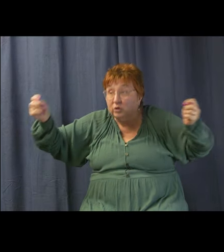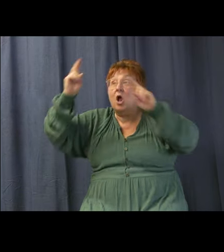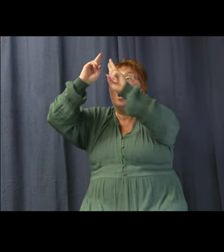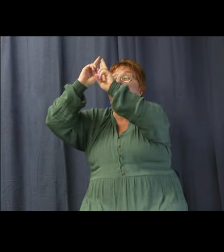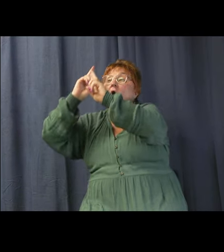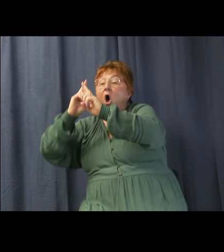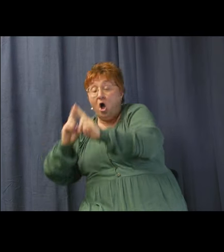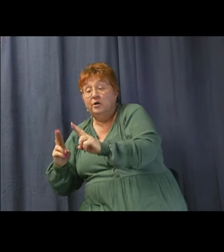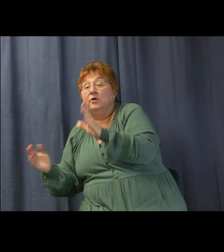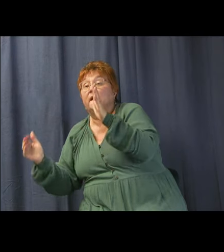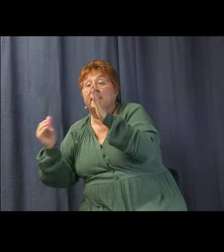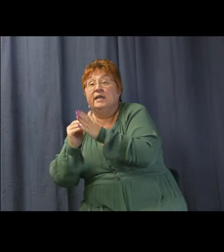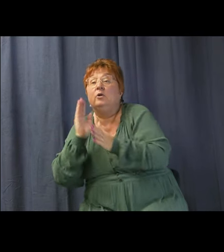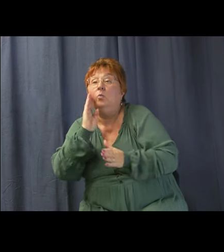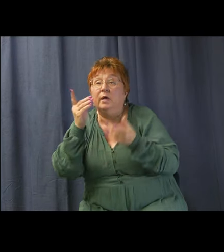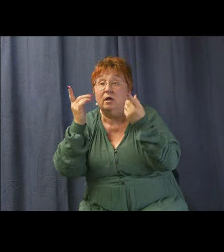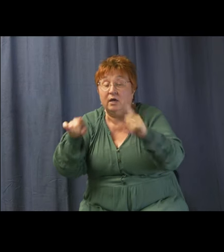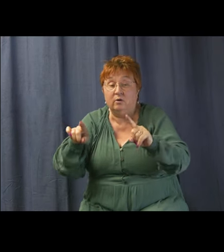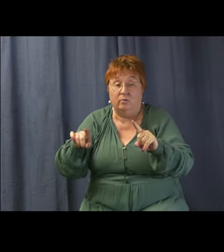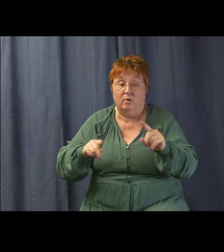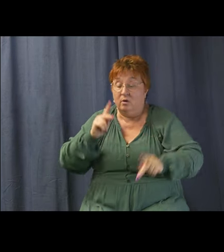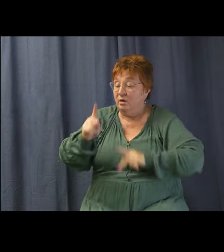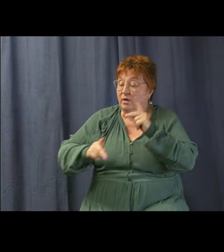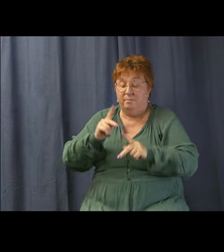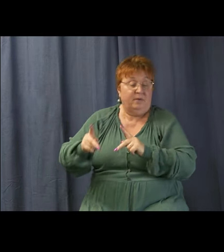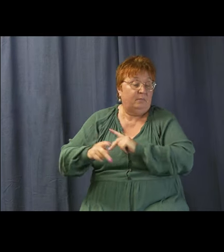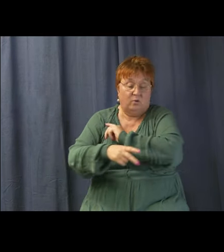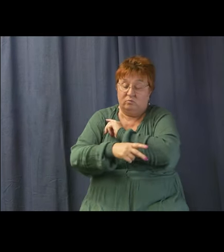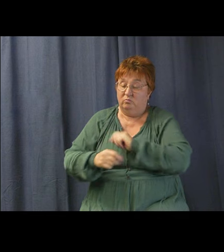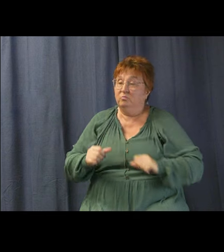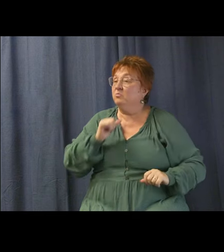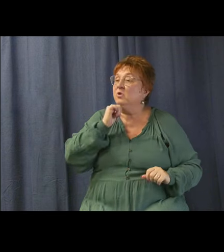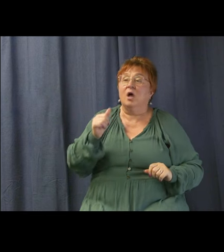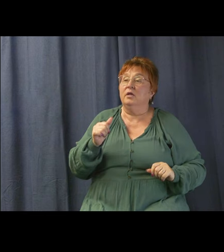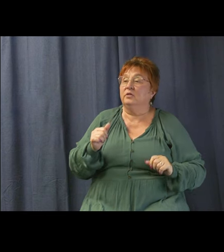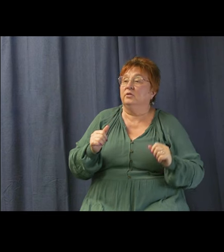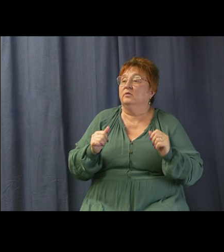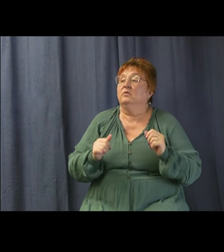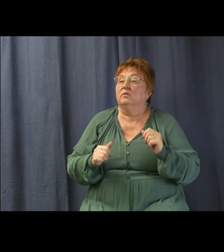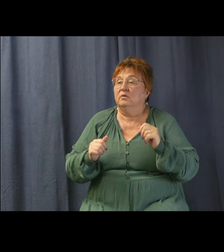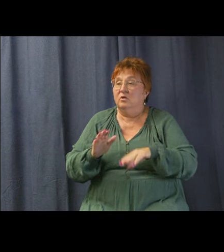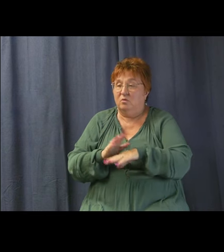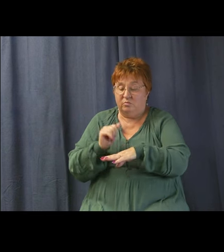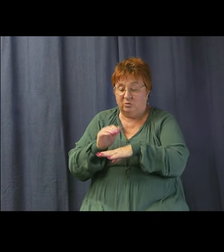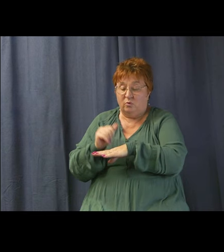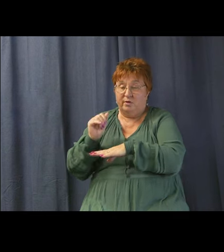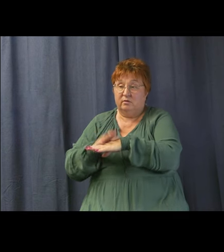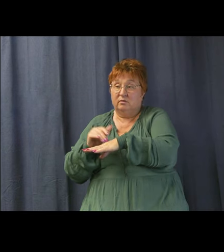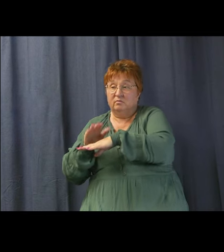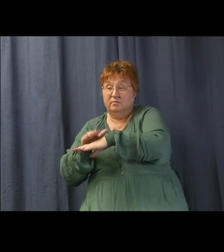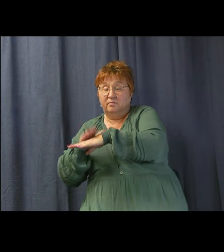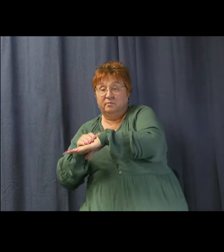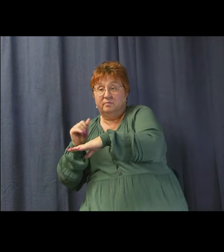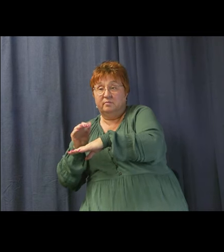honorable. But these people are robbed. They're spoiled. They're all snared in holes. They are